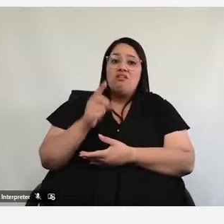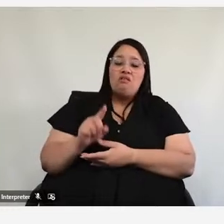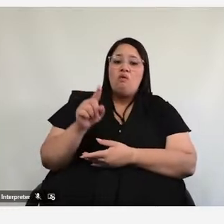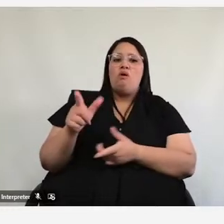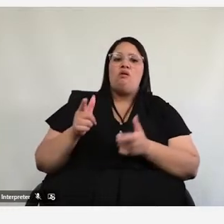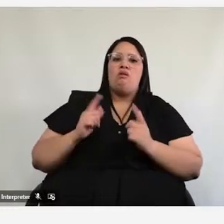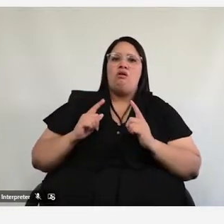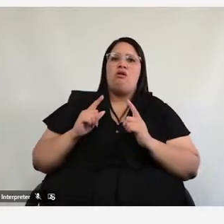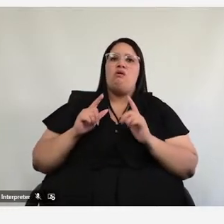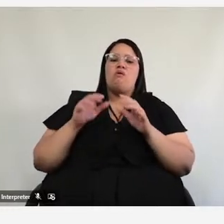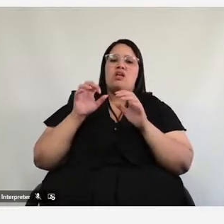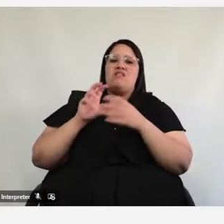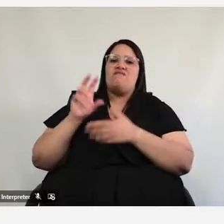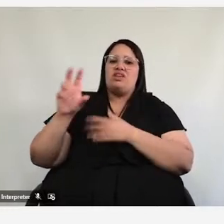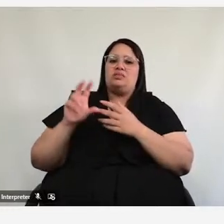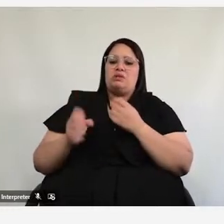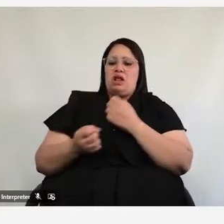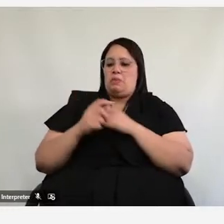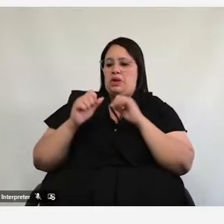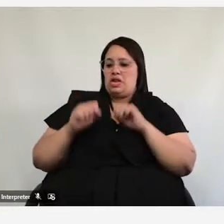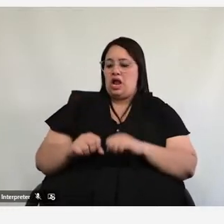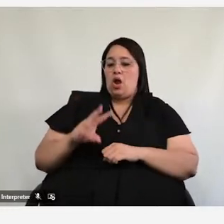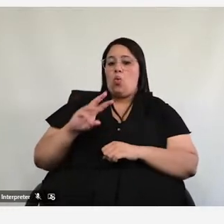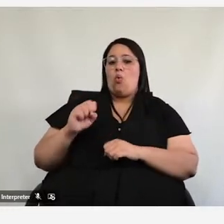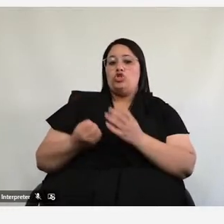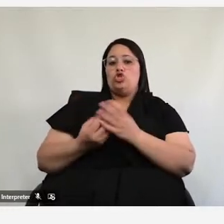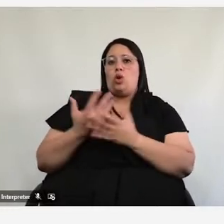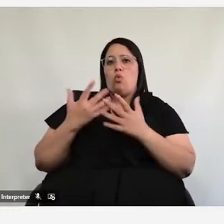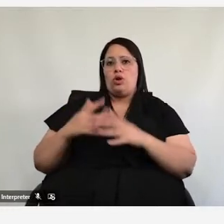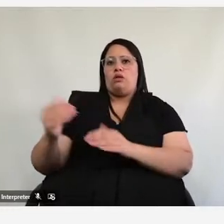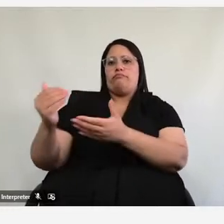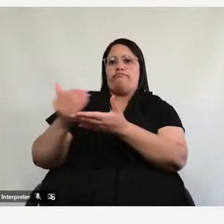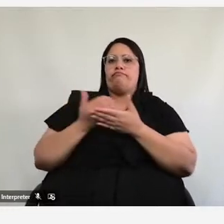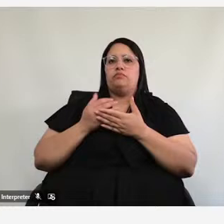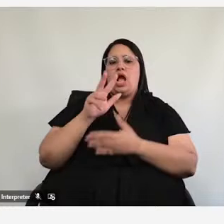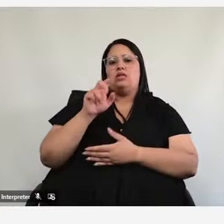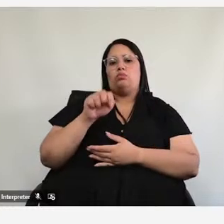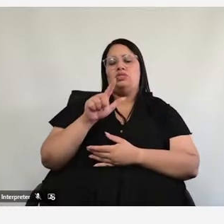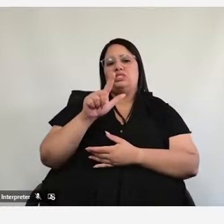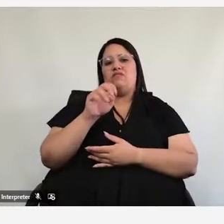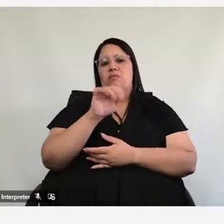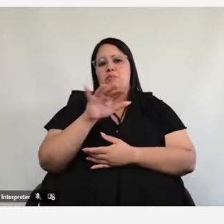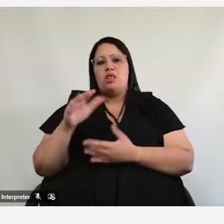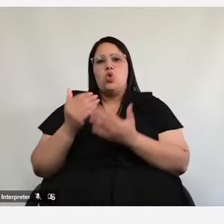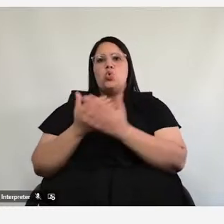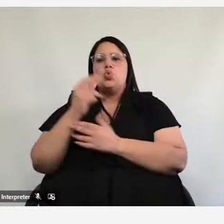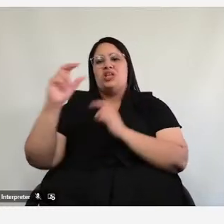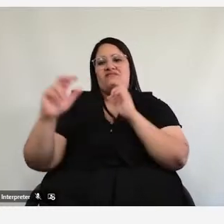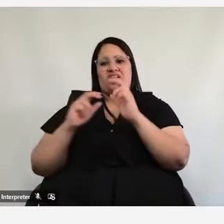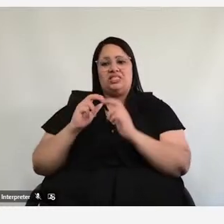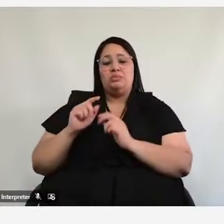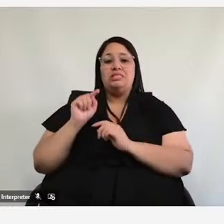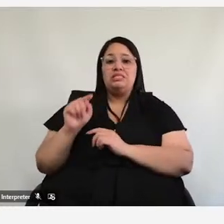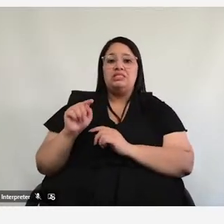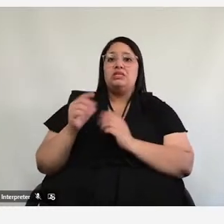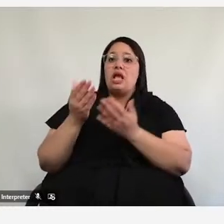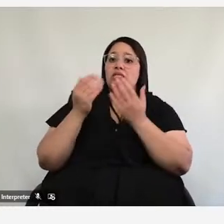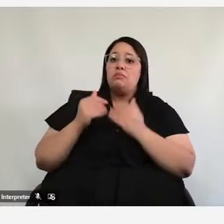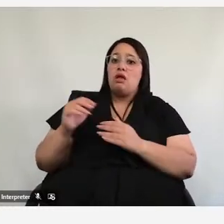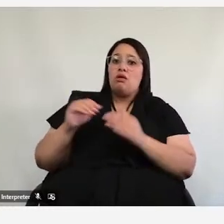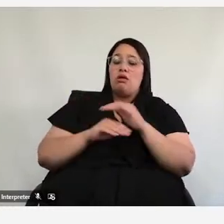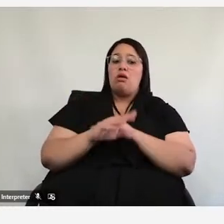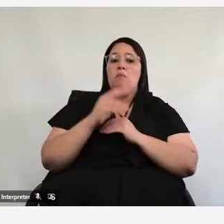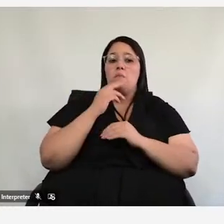enabling investment. Wesgrow has already secured 8.7 billion in new investment, which is expected to